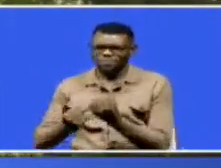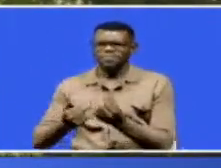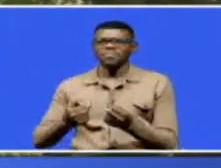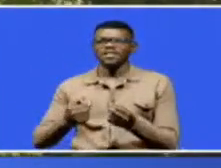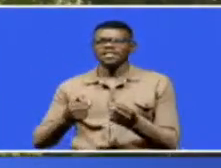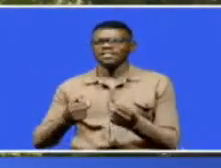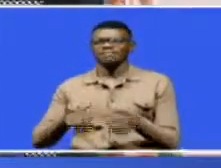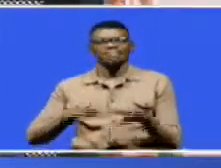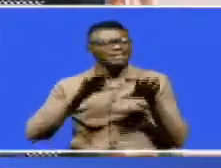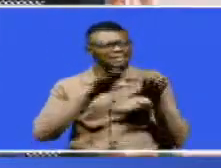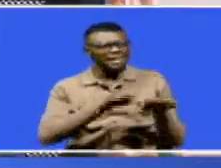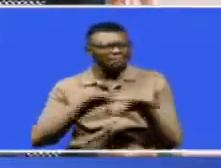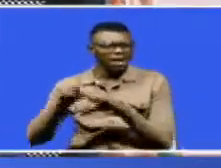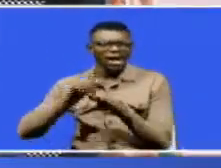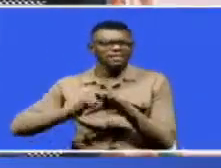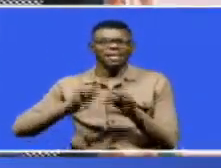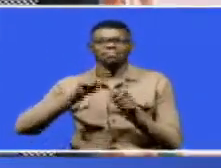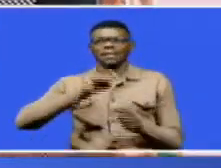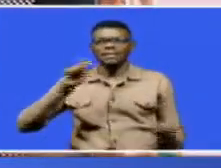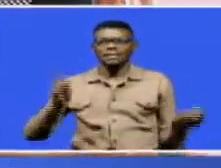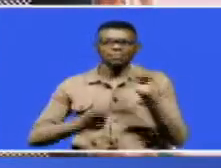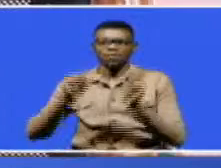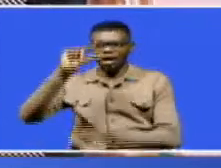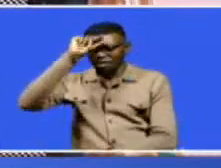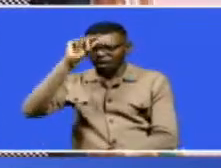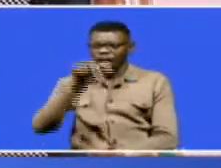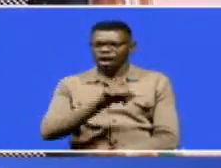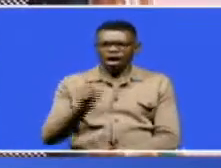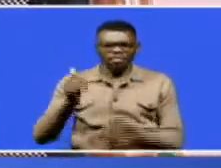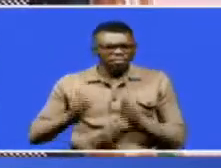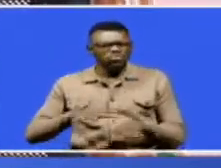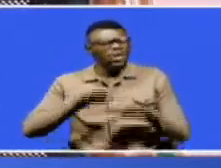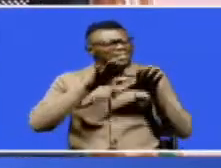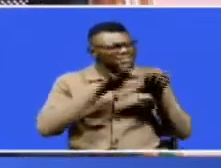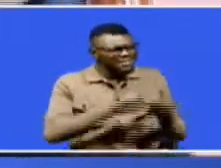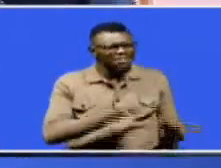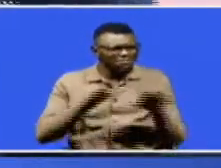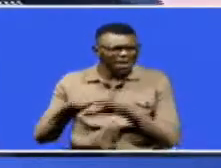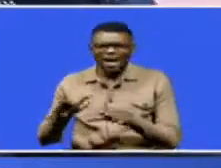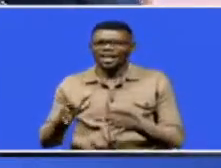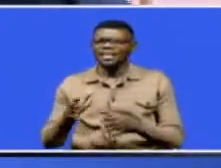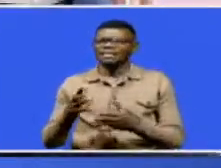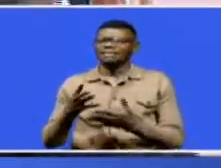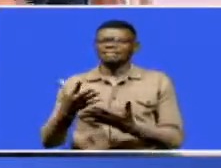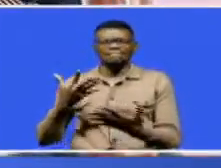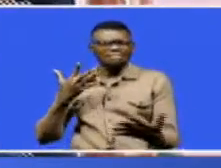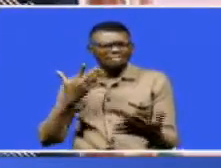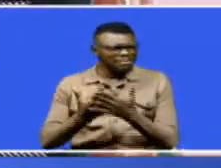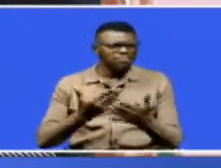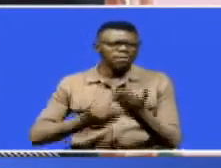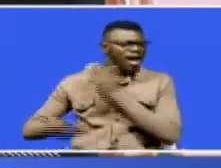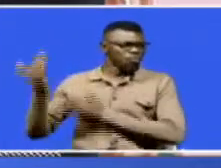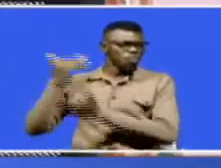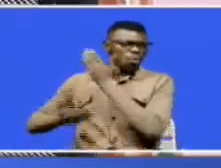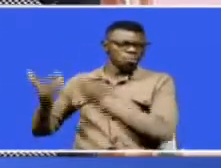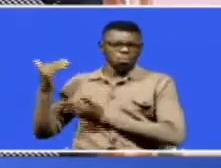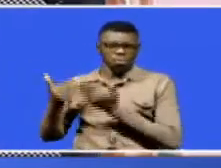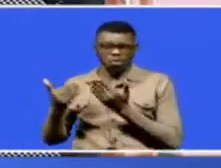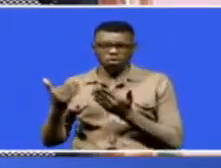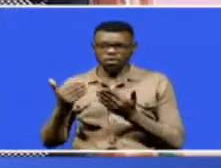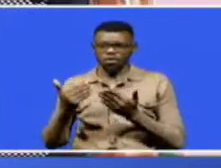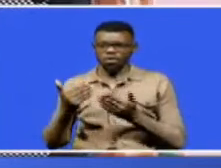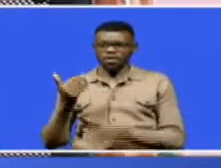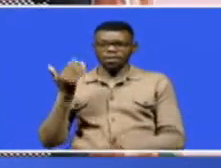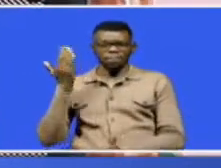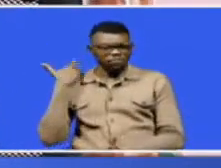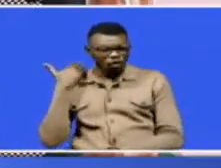la mapinduzi. This guy who has gone through all this suffering, the detention, and you can remember during those early days when these drastic